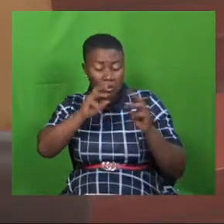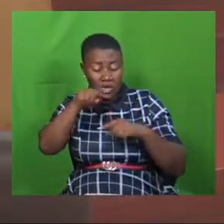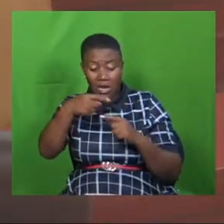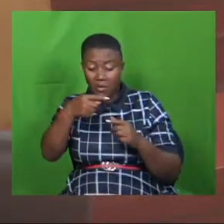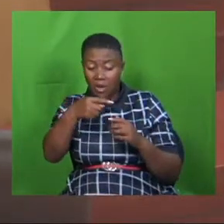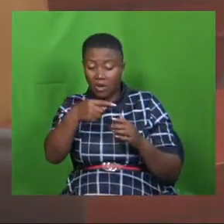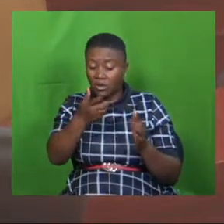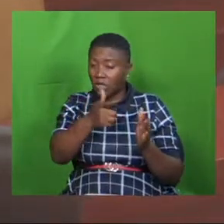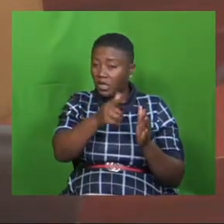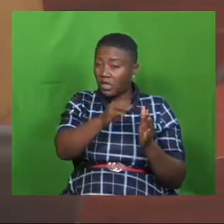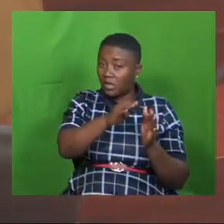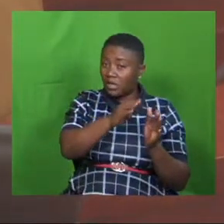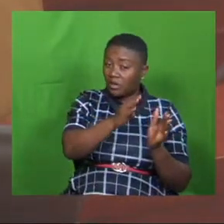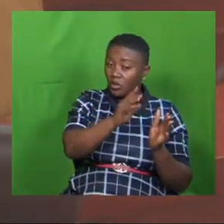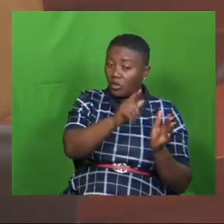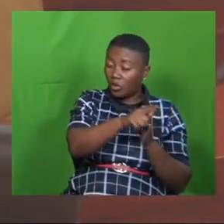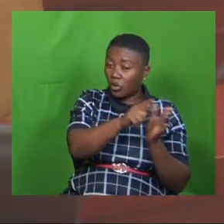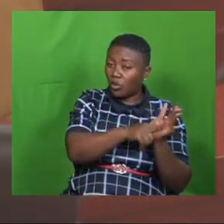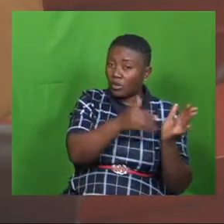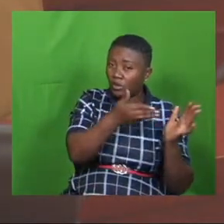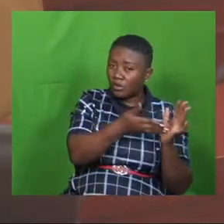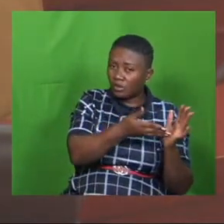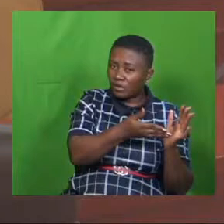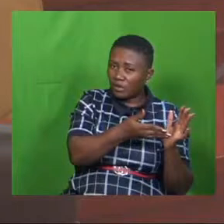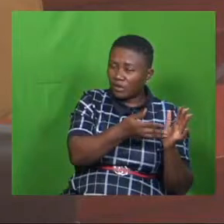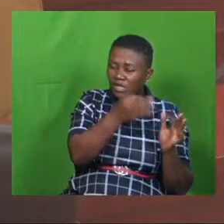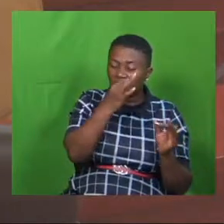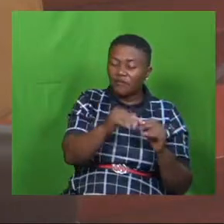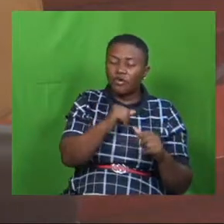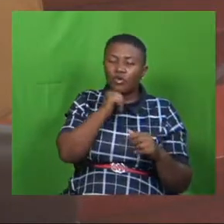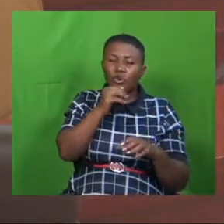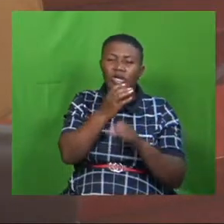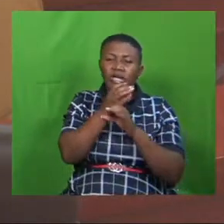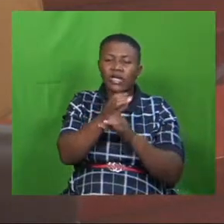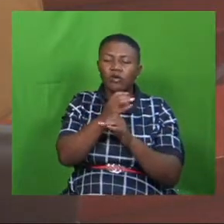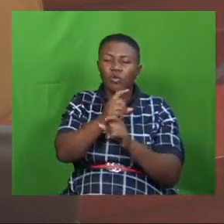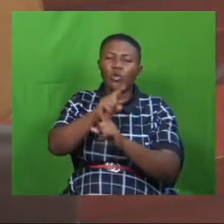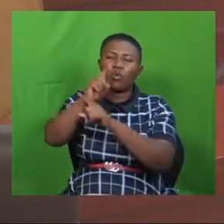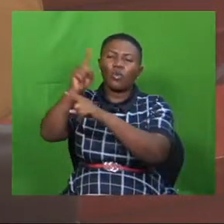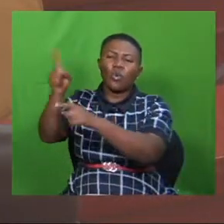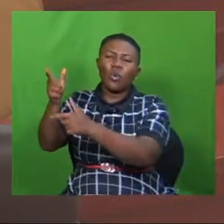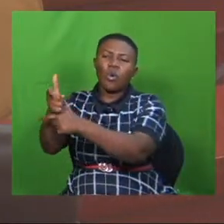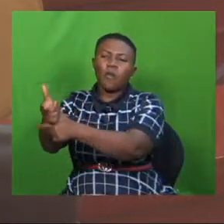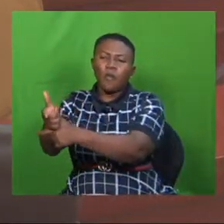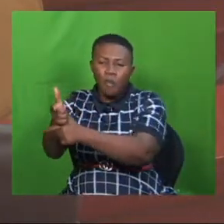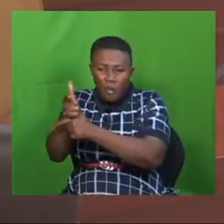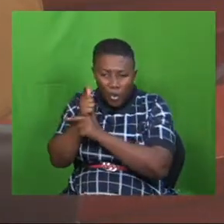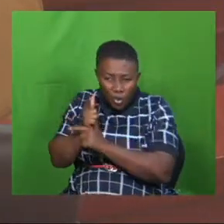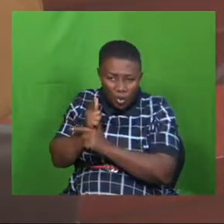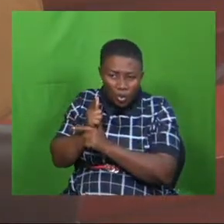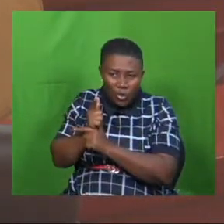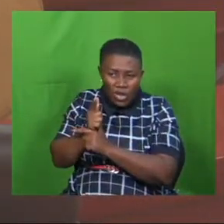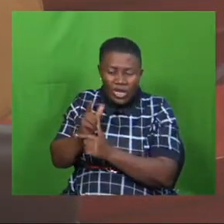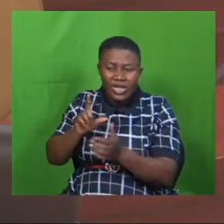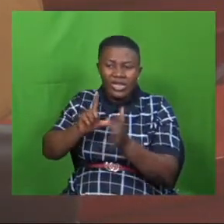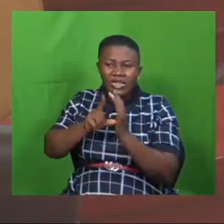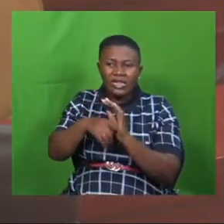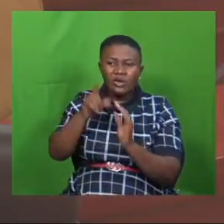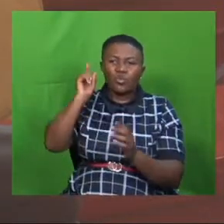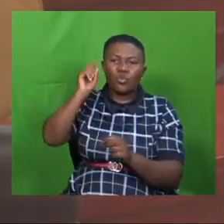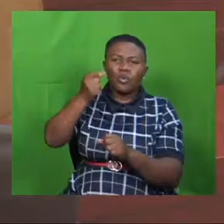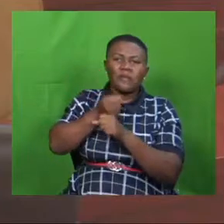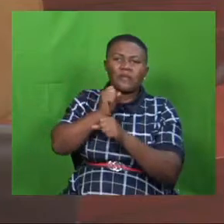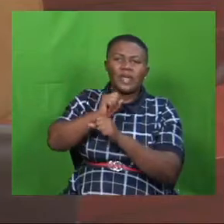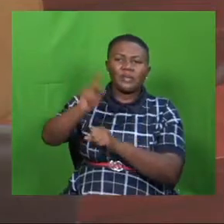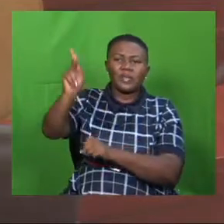Ghana Infrastructure and Investment Fund will go and borrow the $600 million and create impression that Parliament has approved it. But that